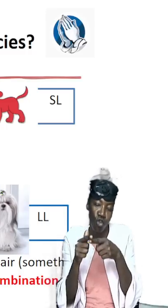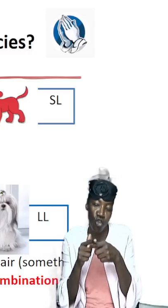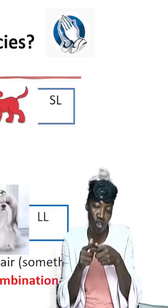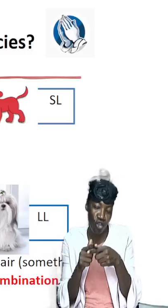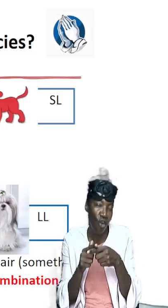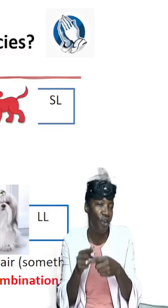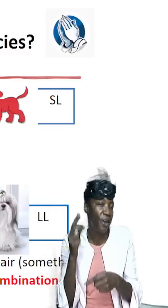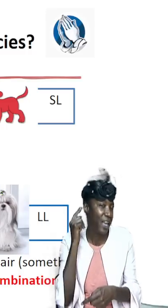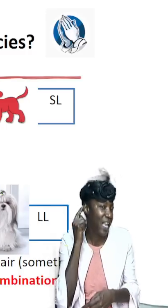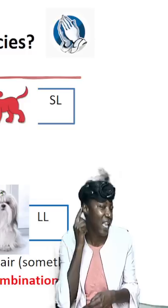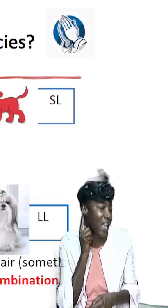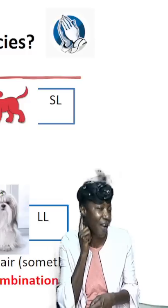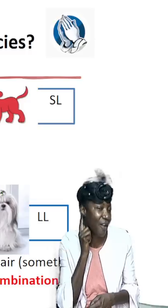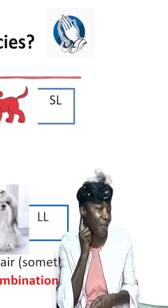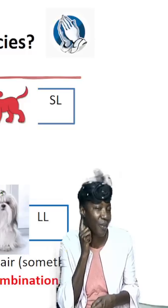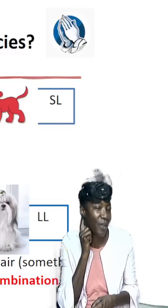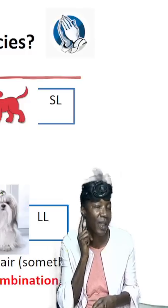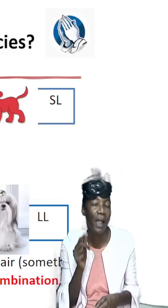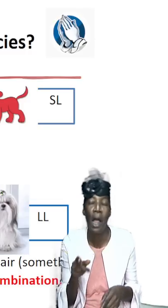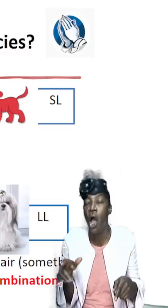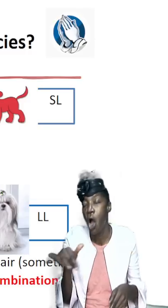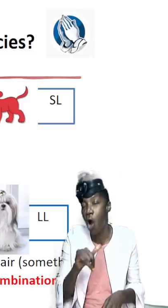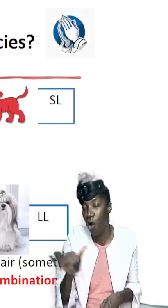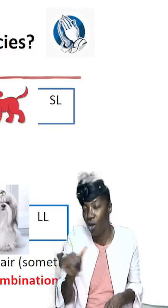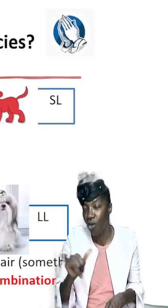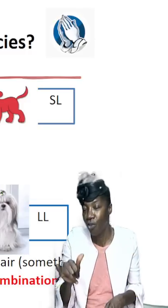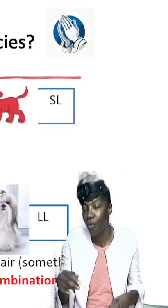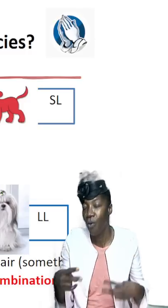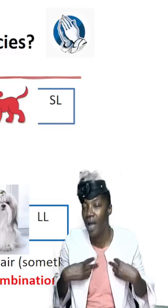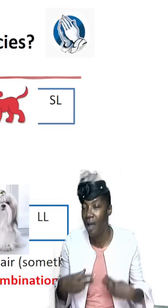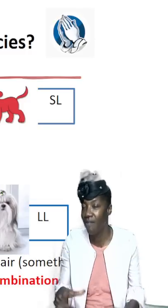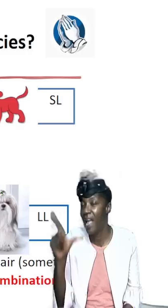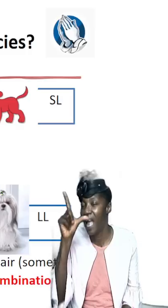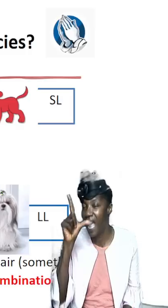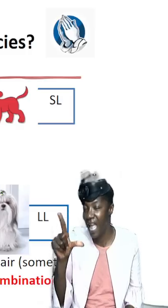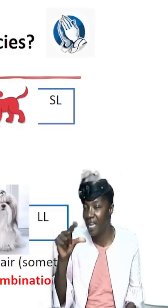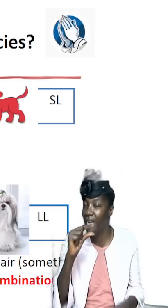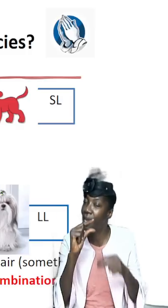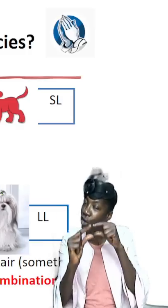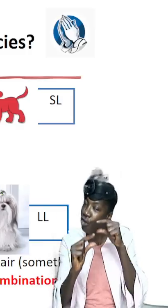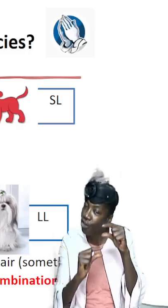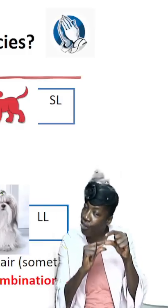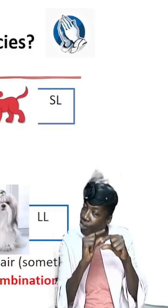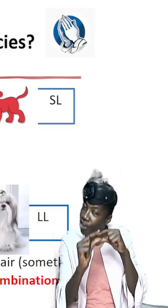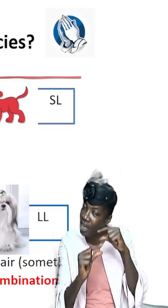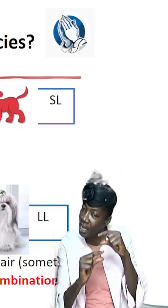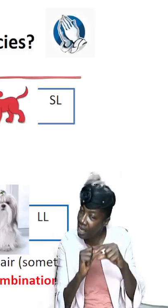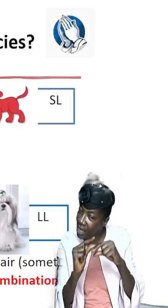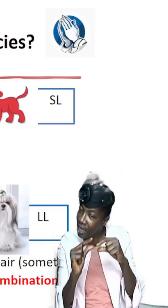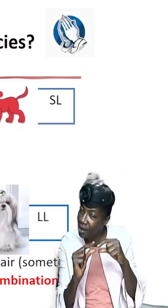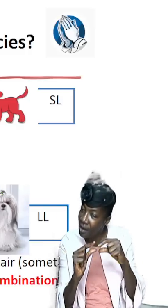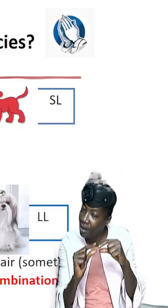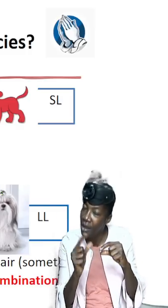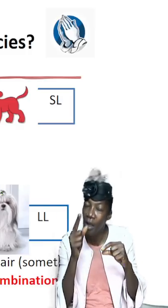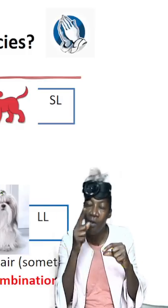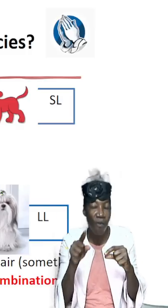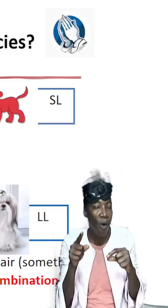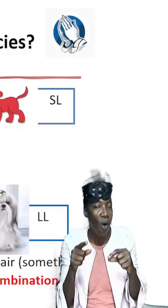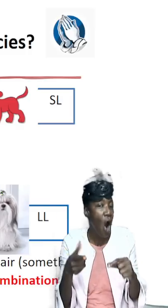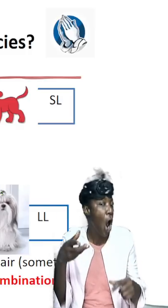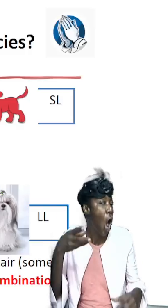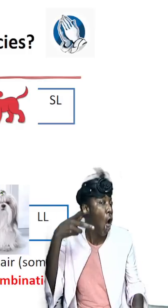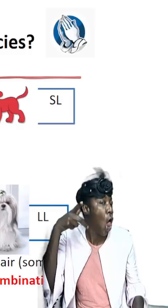gene means short here. But he also has a L gene, which stands for long